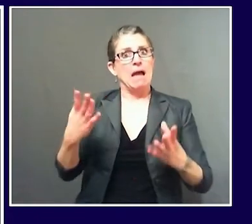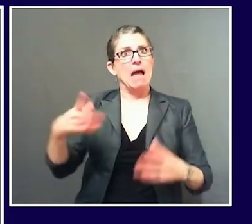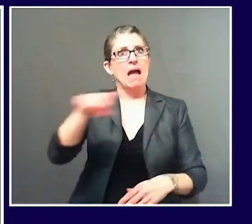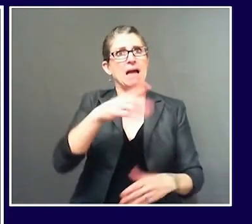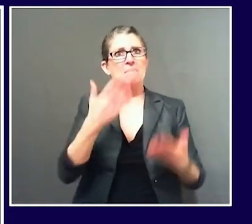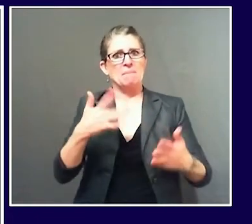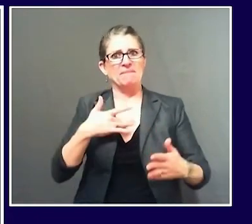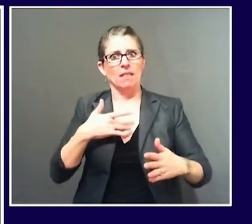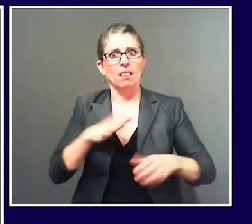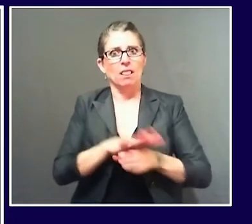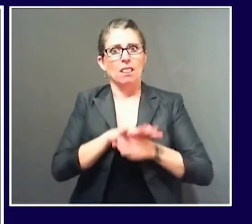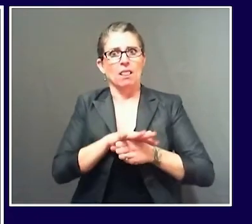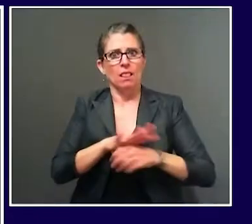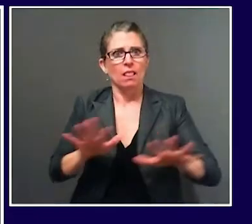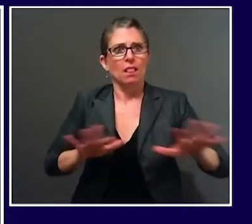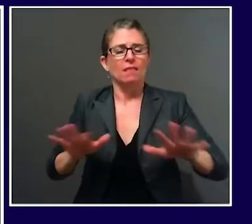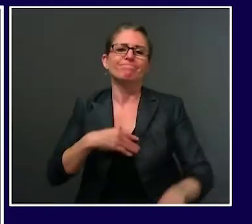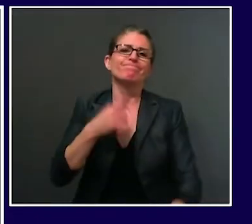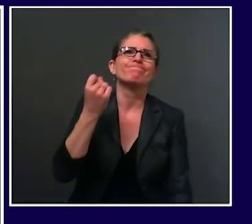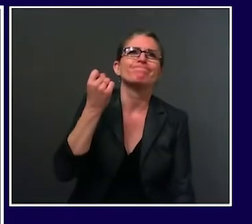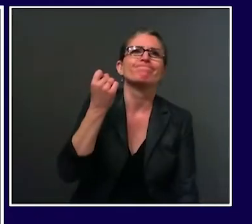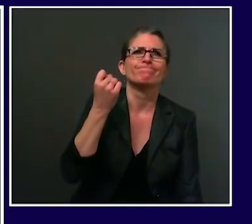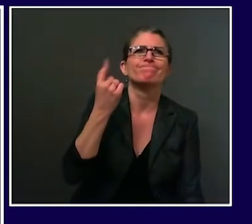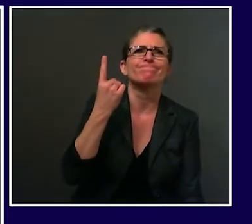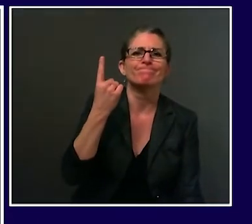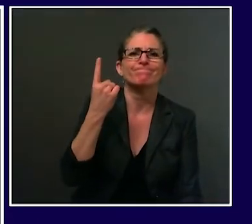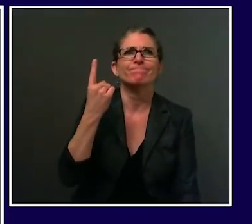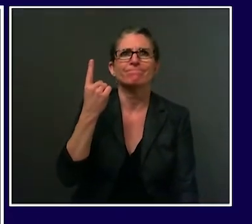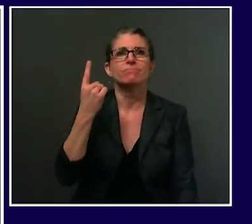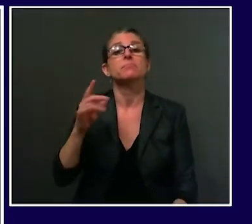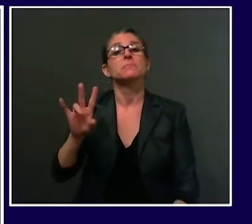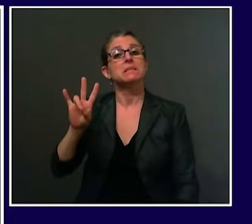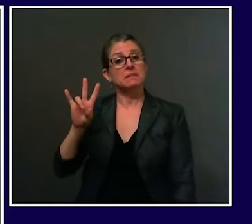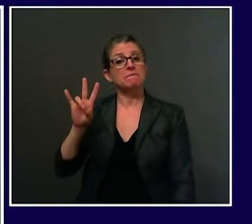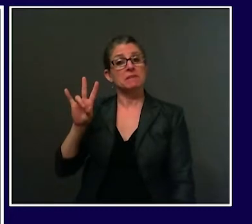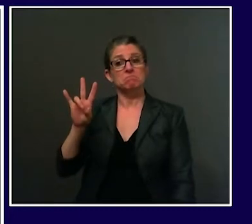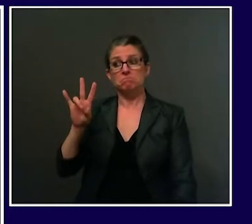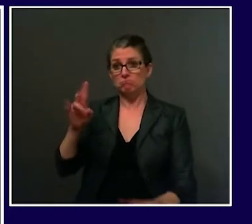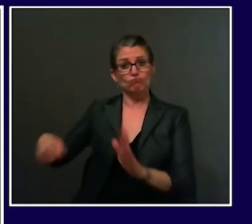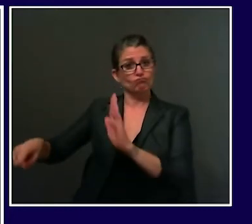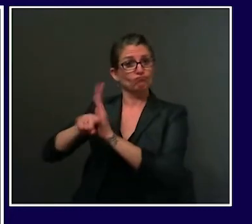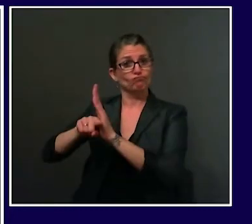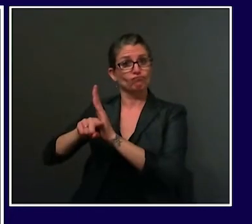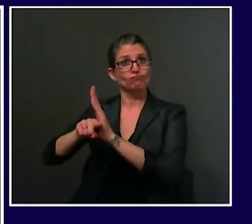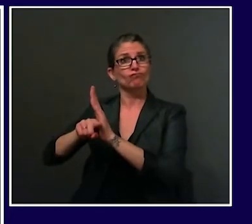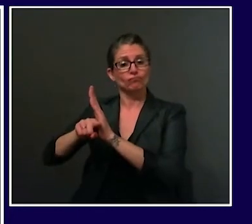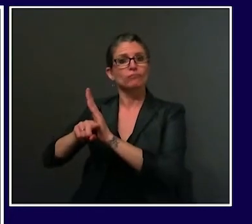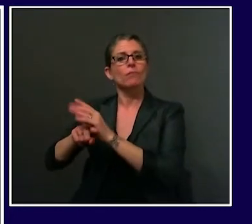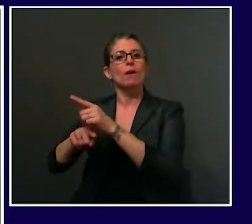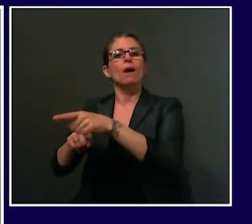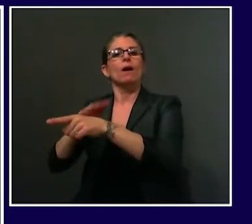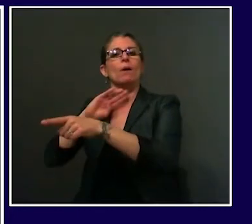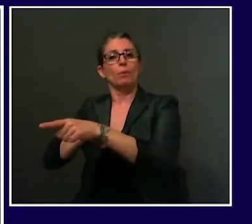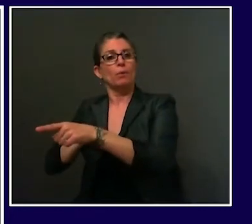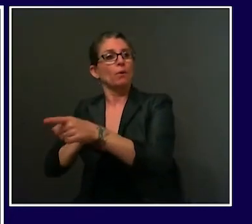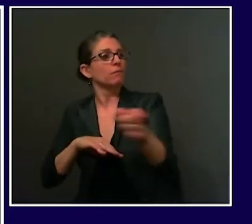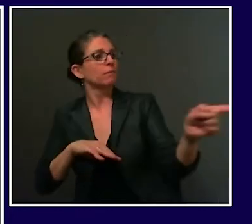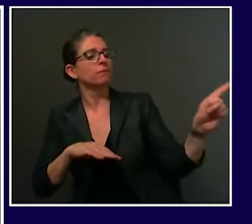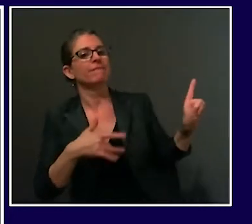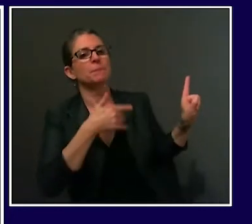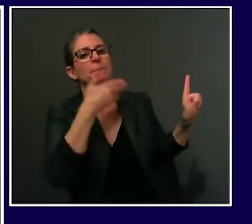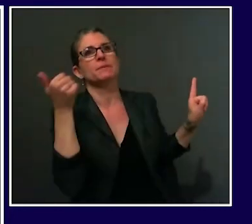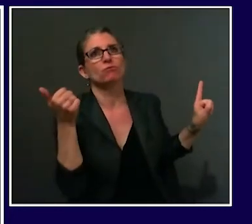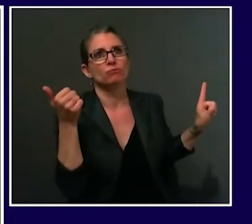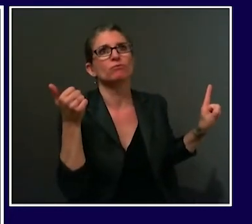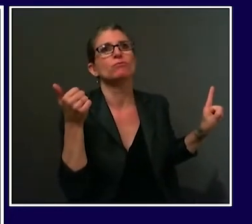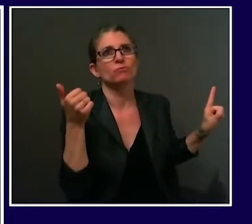all the tests that we sent for COVID-19 were negative. But we know now for thousands of people in Maine, when they